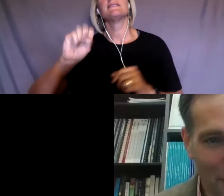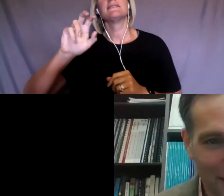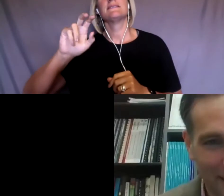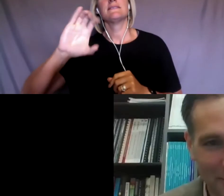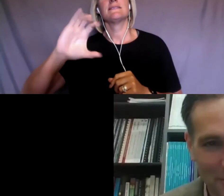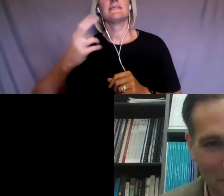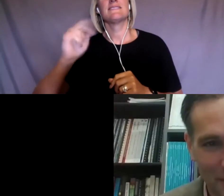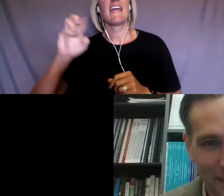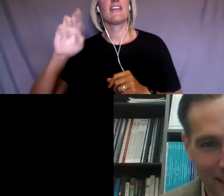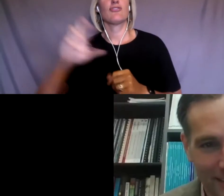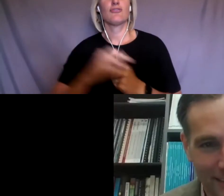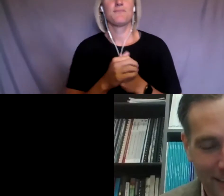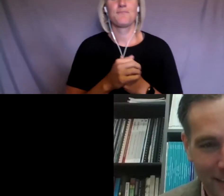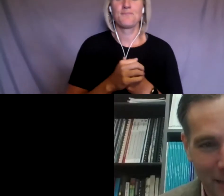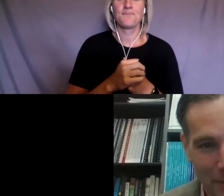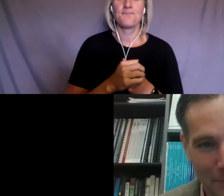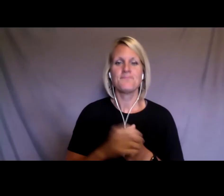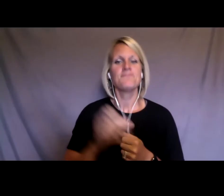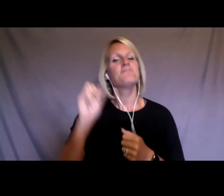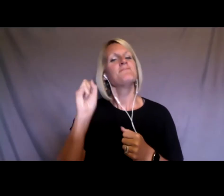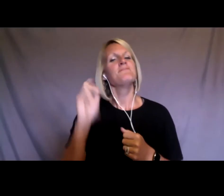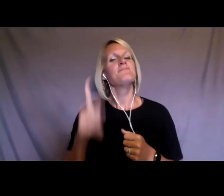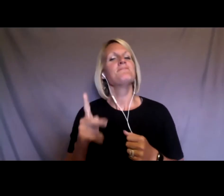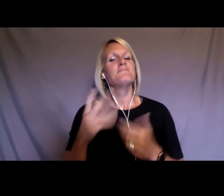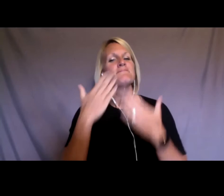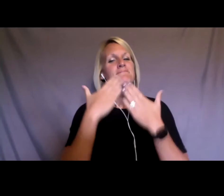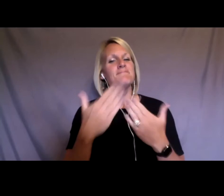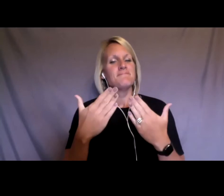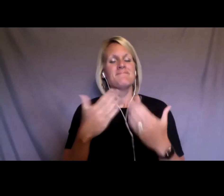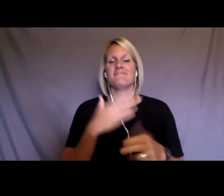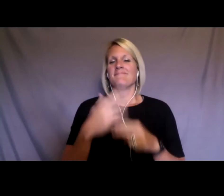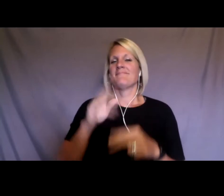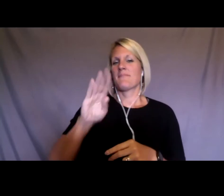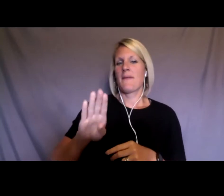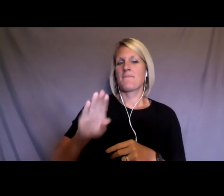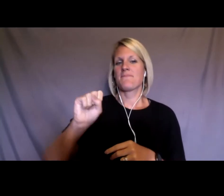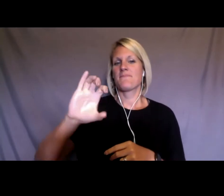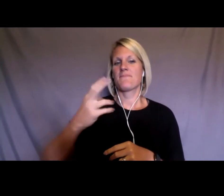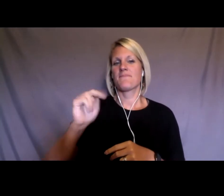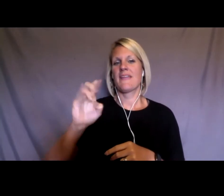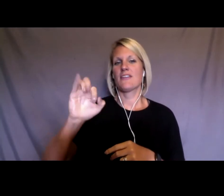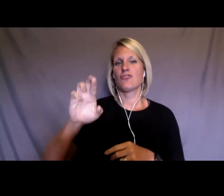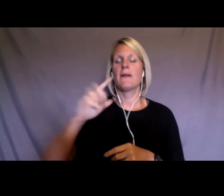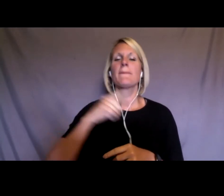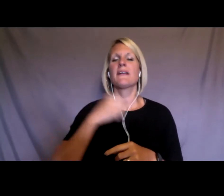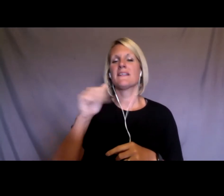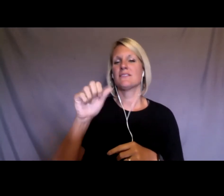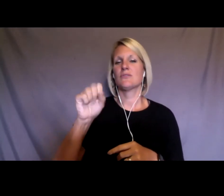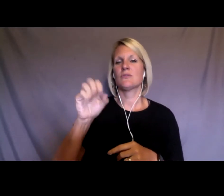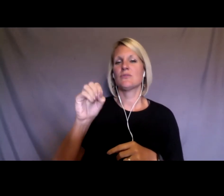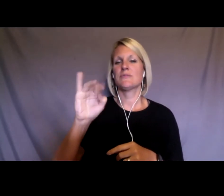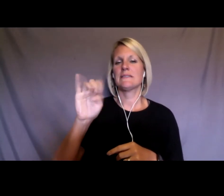All right, thank you so much, Kate. My name is Bob Schneider, and I'm an associate professor in the Department of Urban Planning at